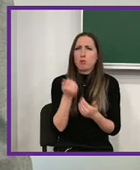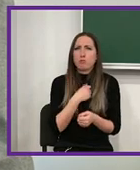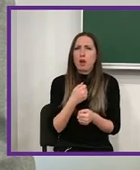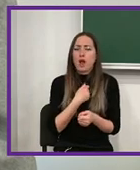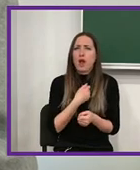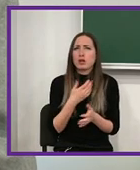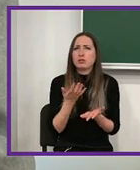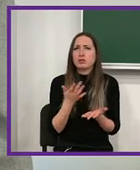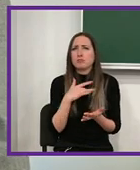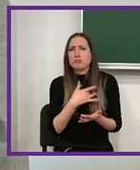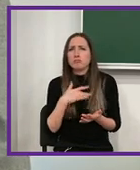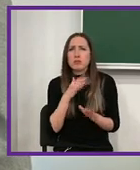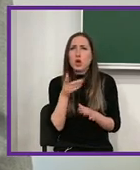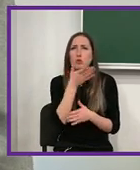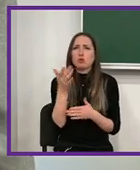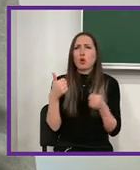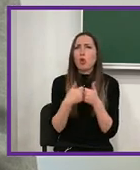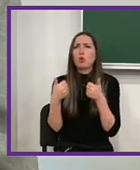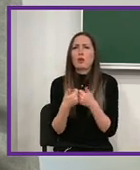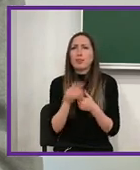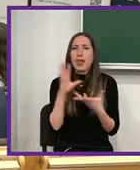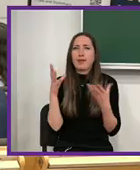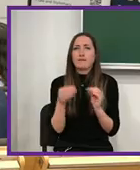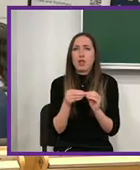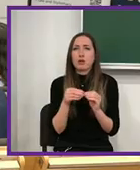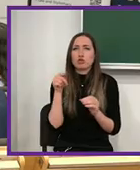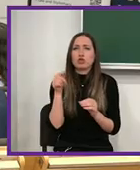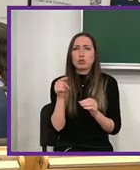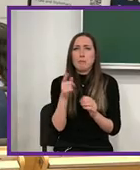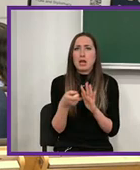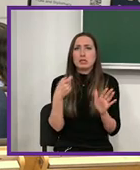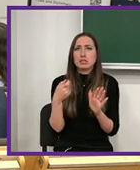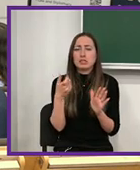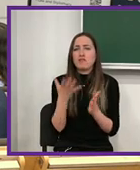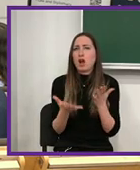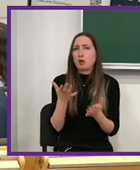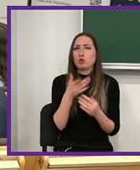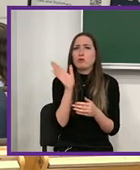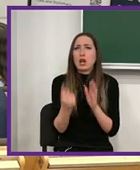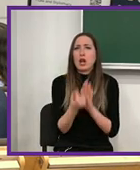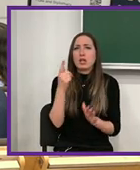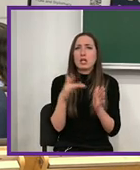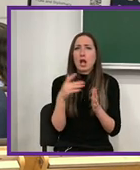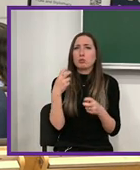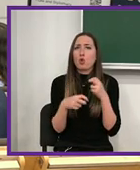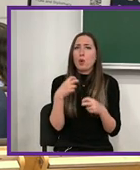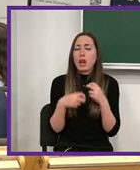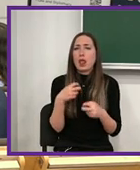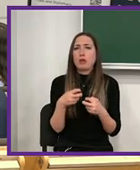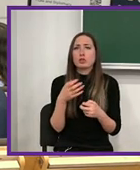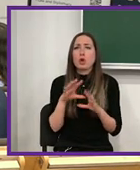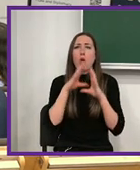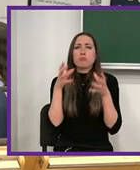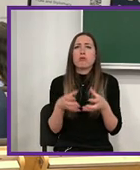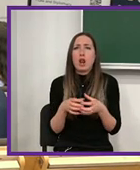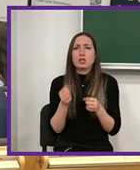rising to the same standard? Is that a problem for you as a global corporation? The issue of a level playing field, you know, is